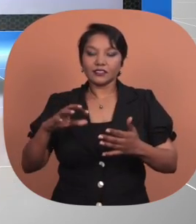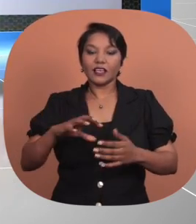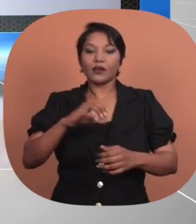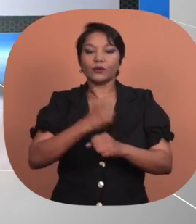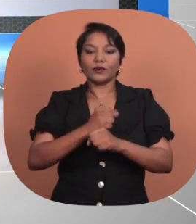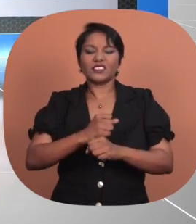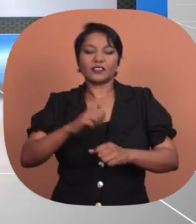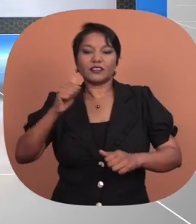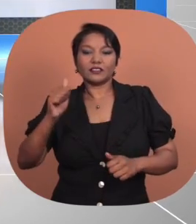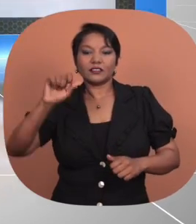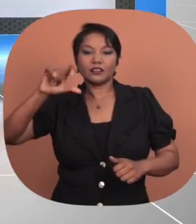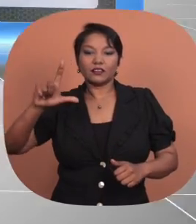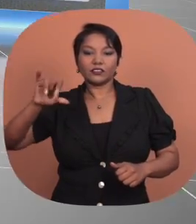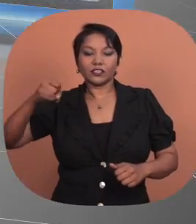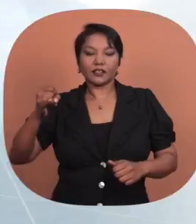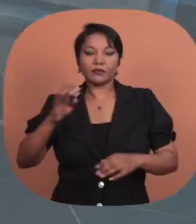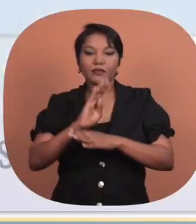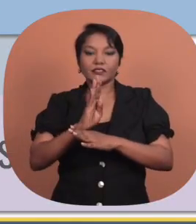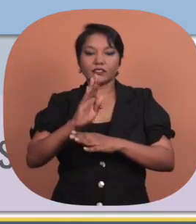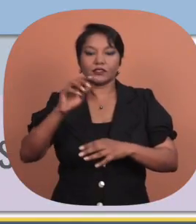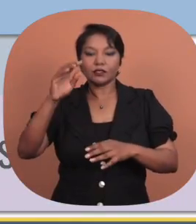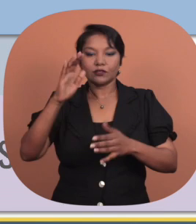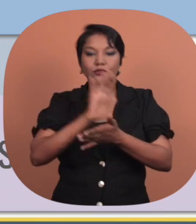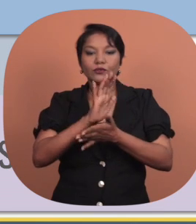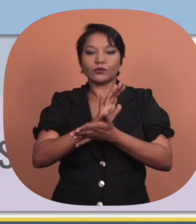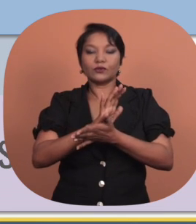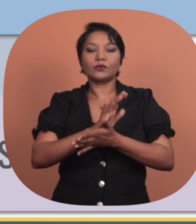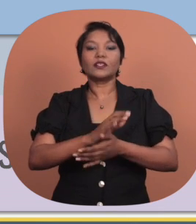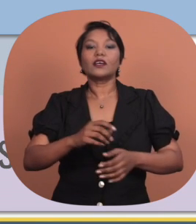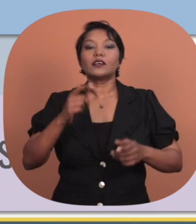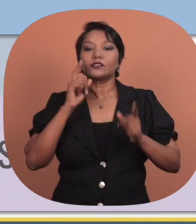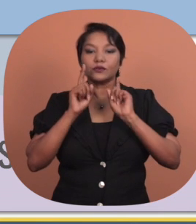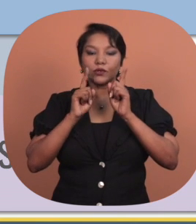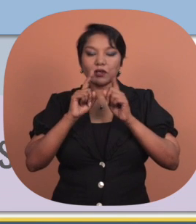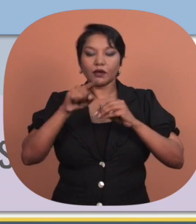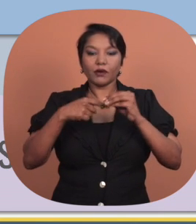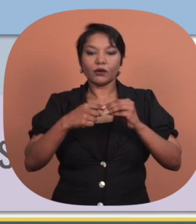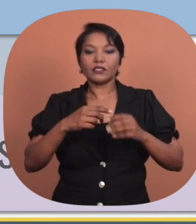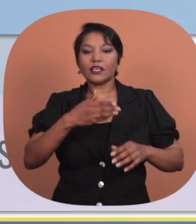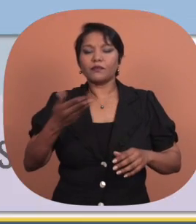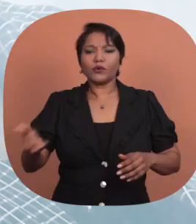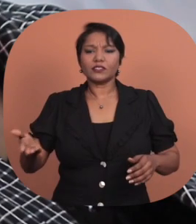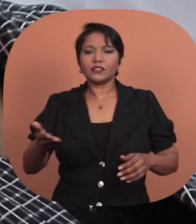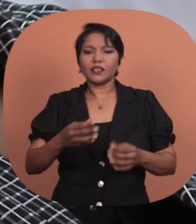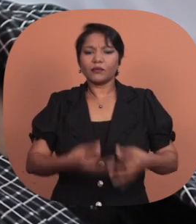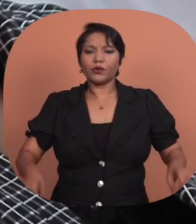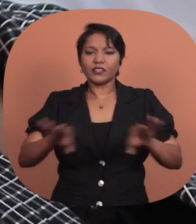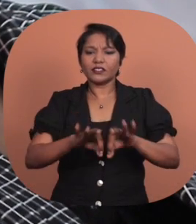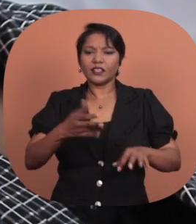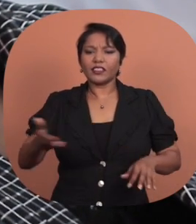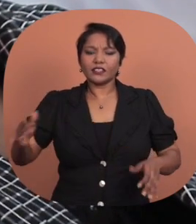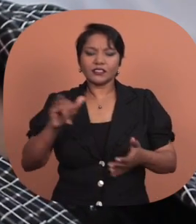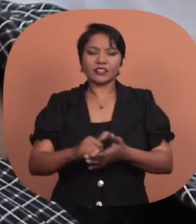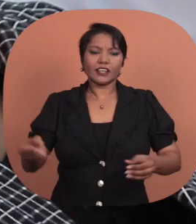Arthur Lockjack Graduate School of Business. Ms. Navas put forward the key elements needed in an impactful digital strategy that